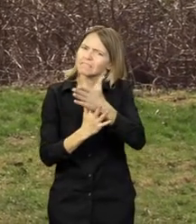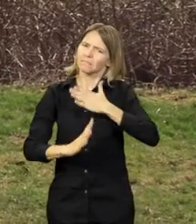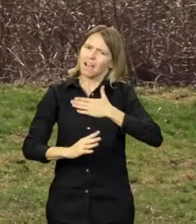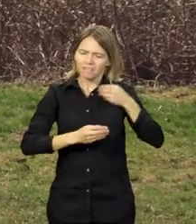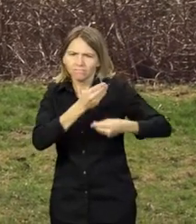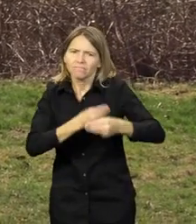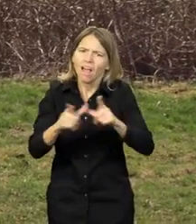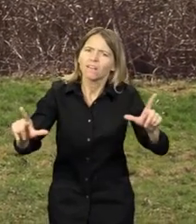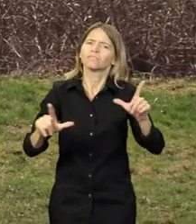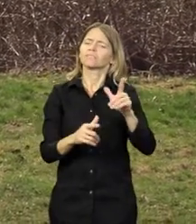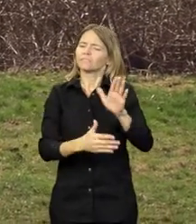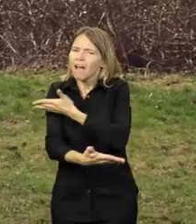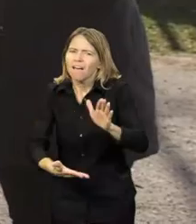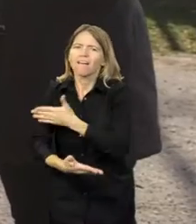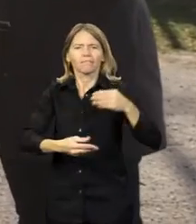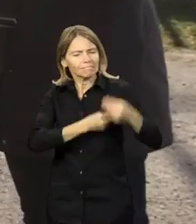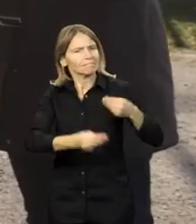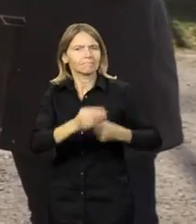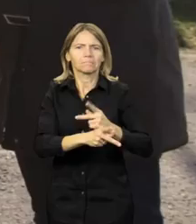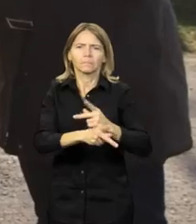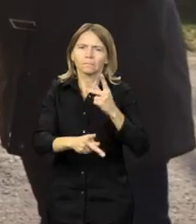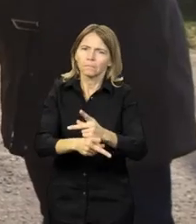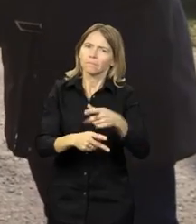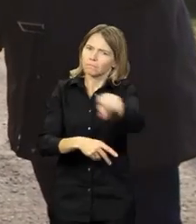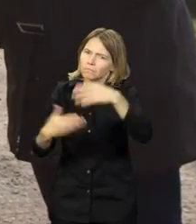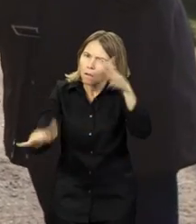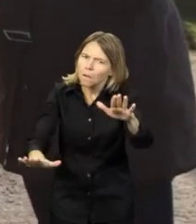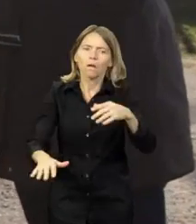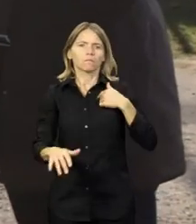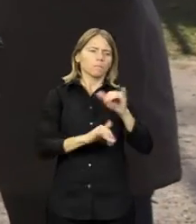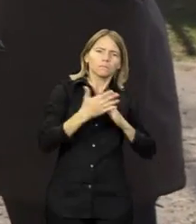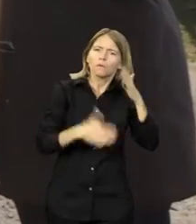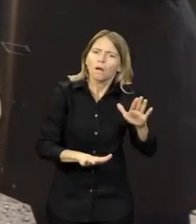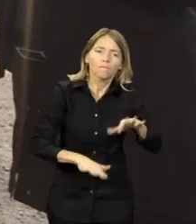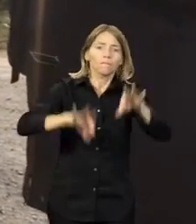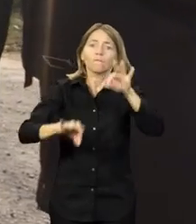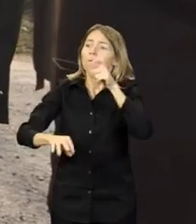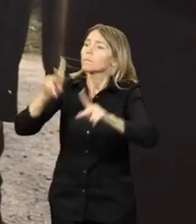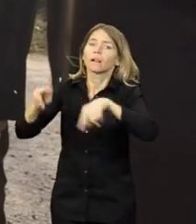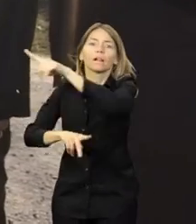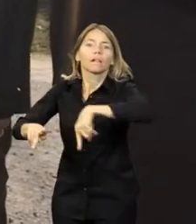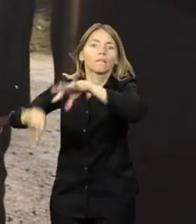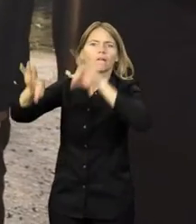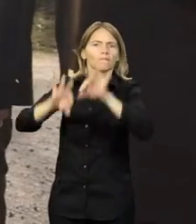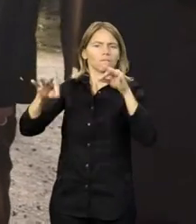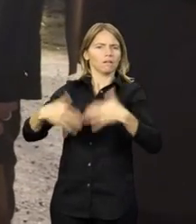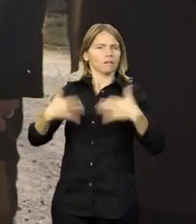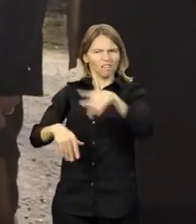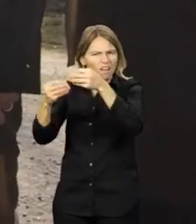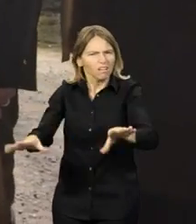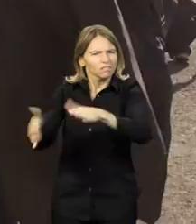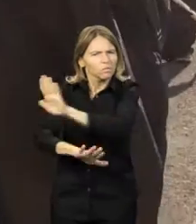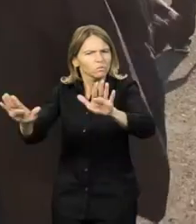or sing our traditional songs. Who didn't know what we didn't know. For those who found,